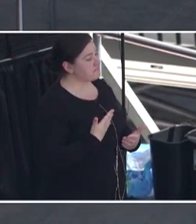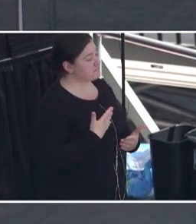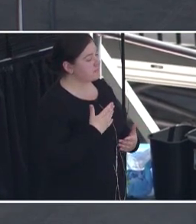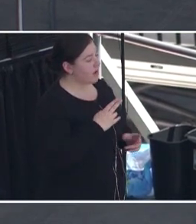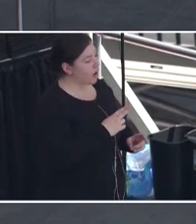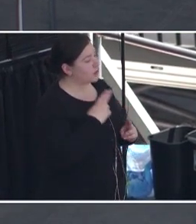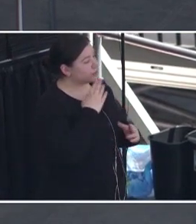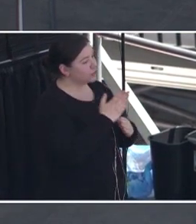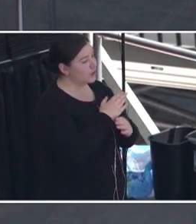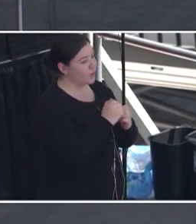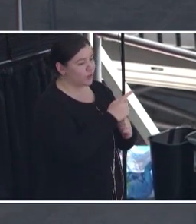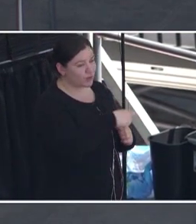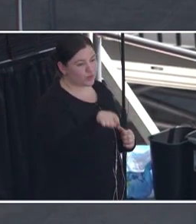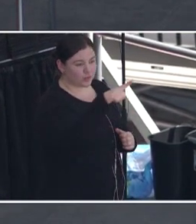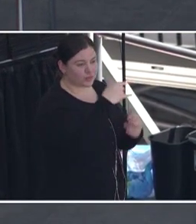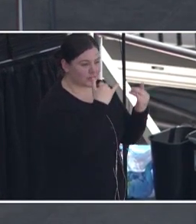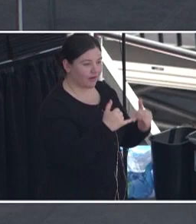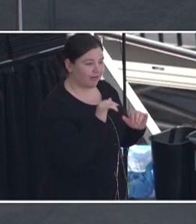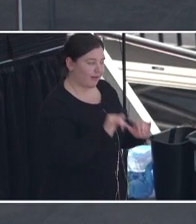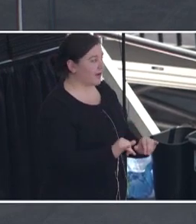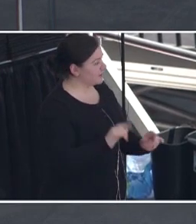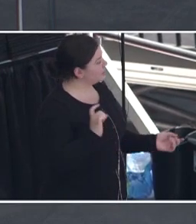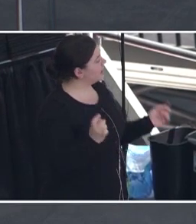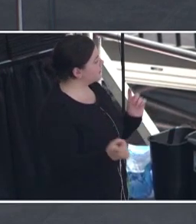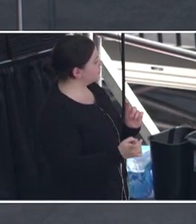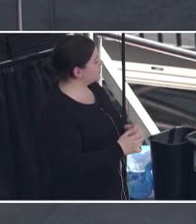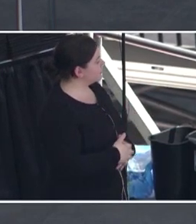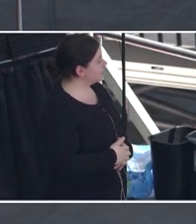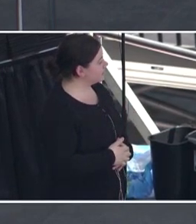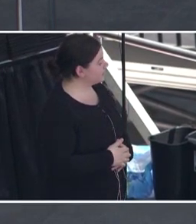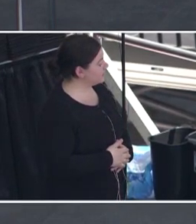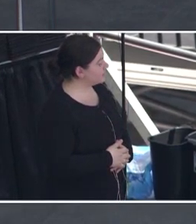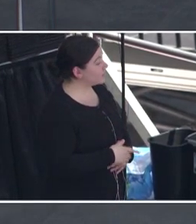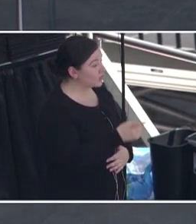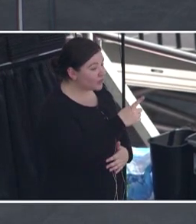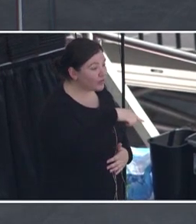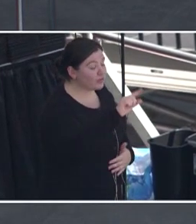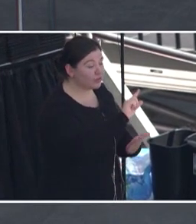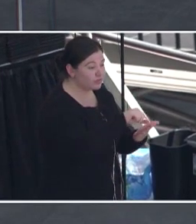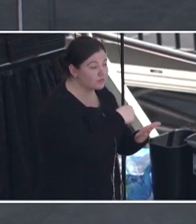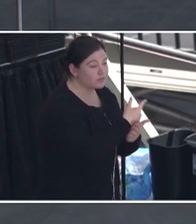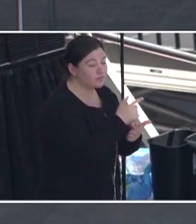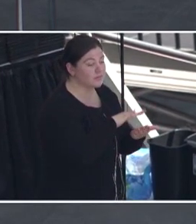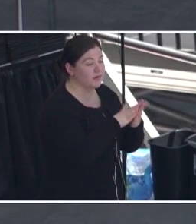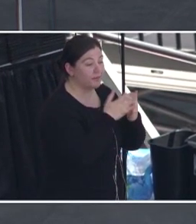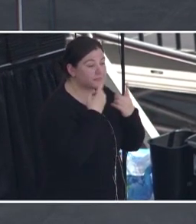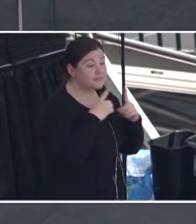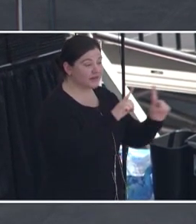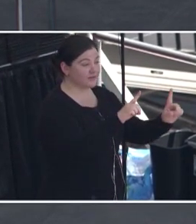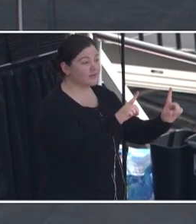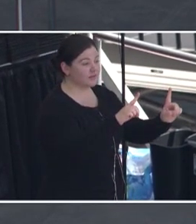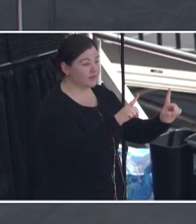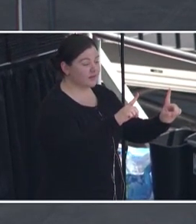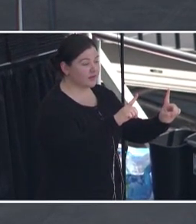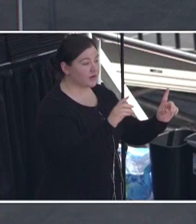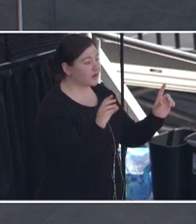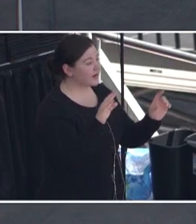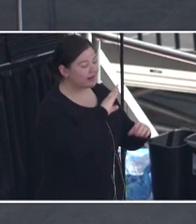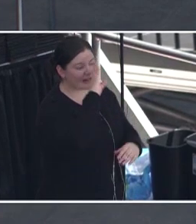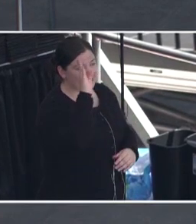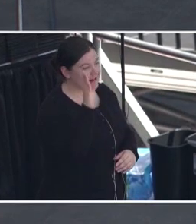today. As we graduate and become successful, we can never take it for